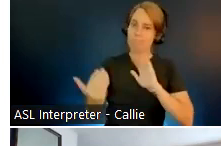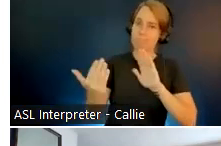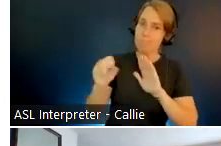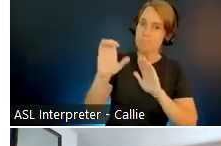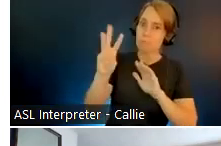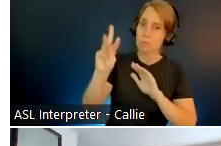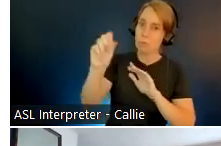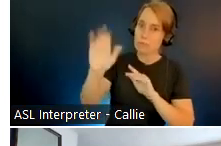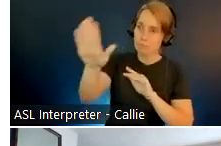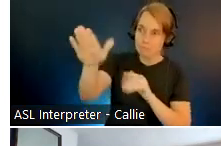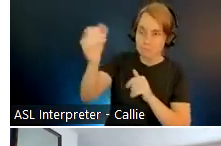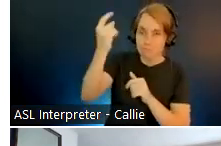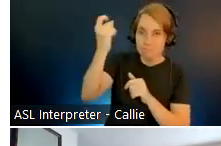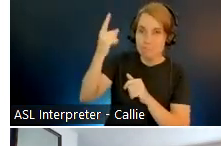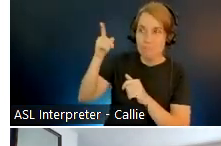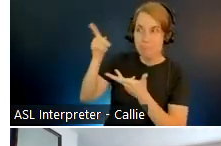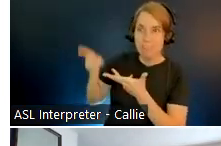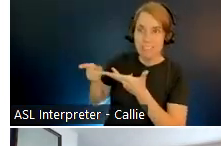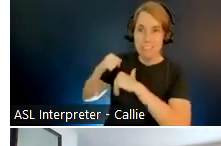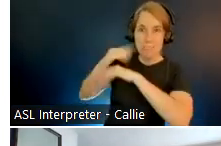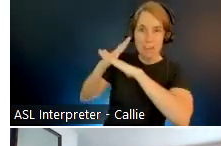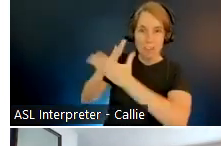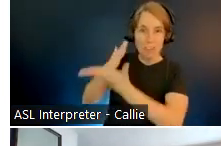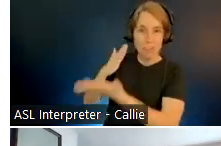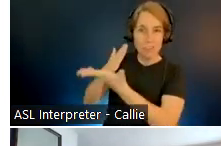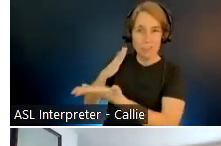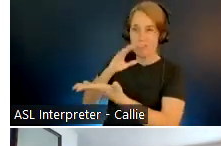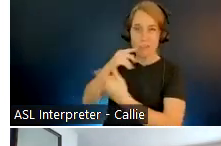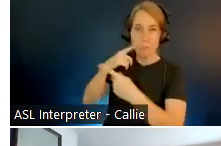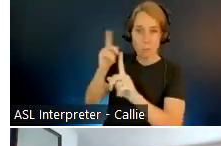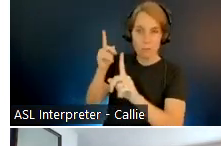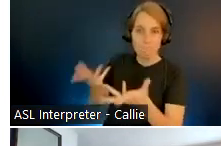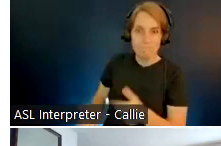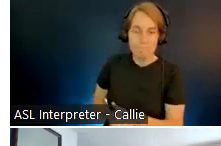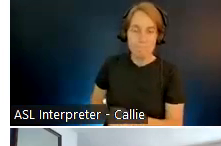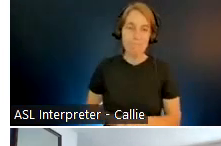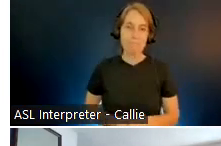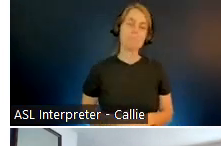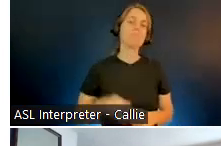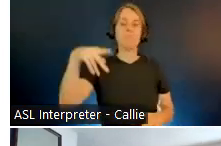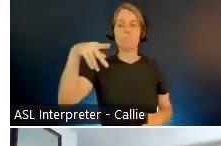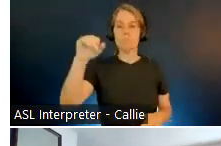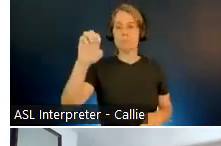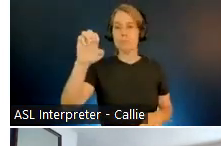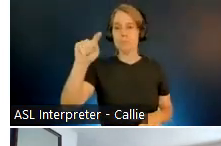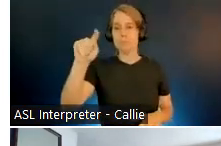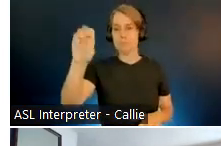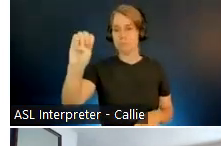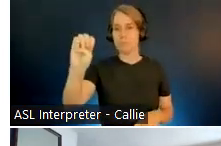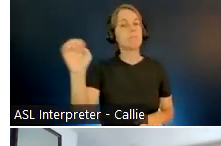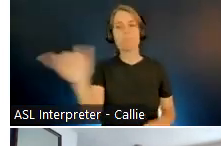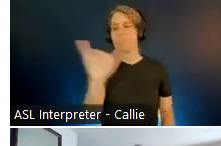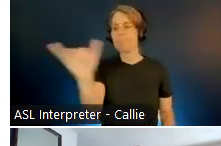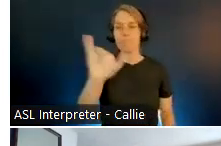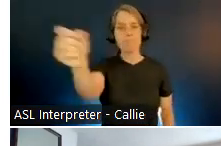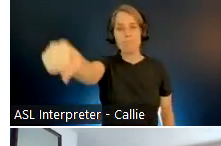they know some of those barriers that are coming up. Yeah, and I will just say same for